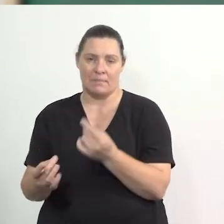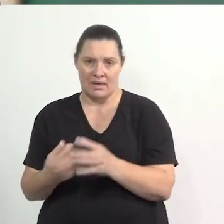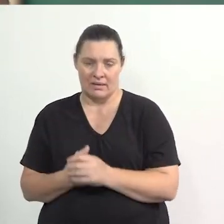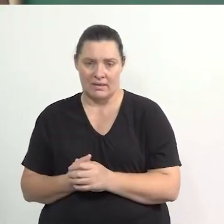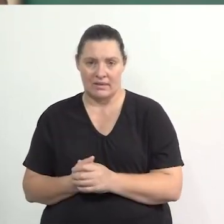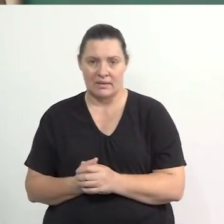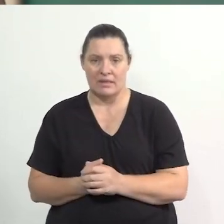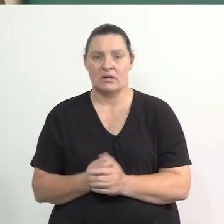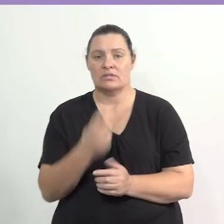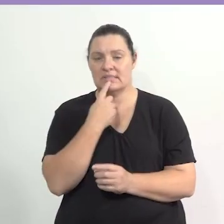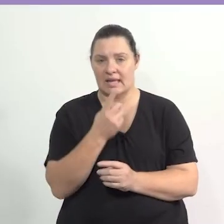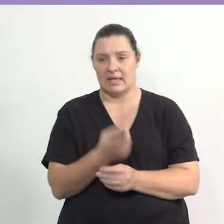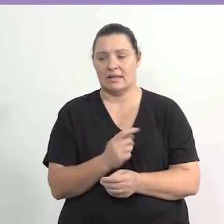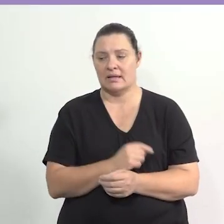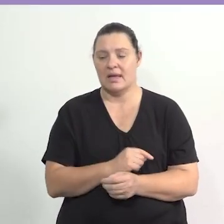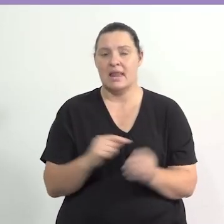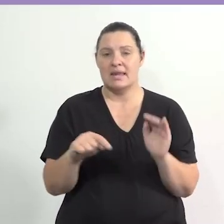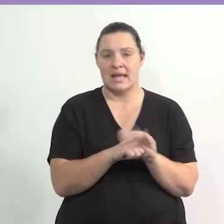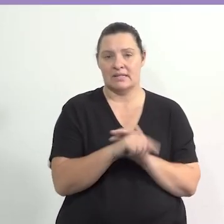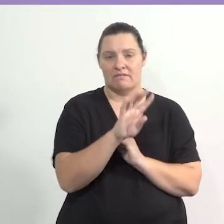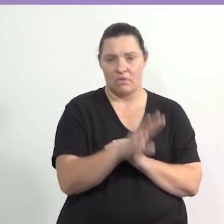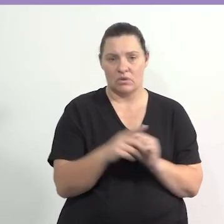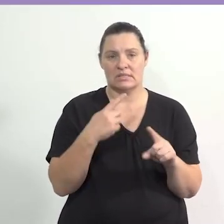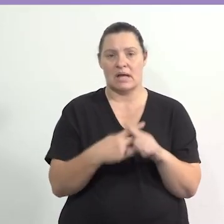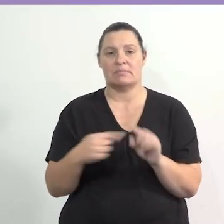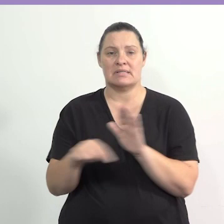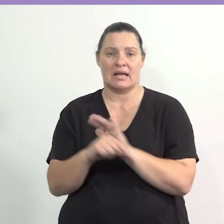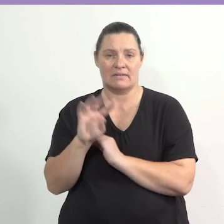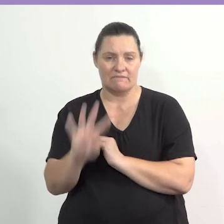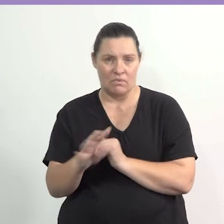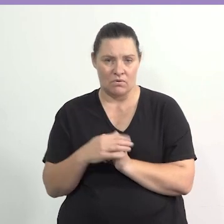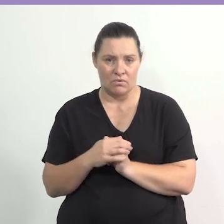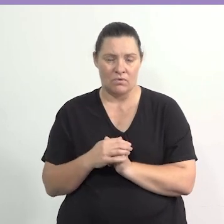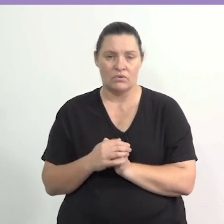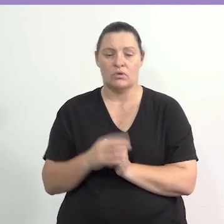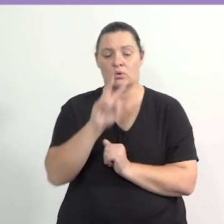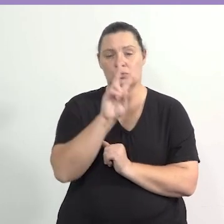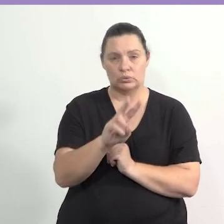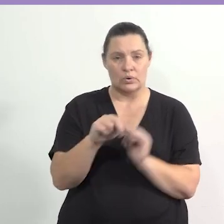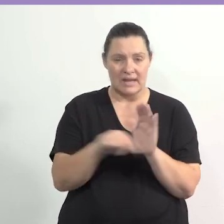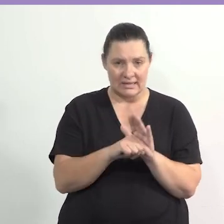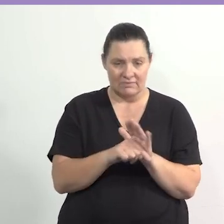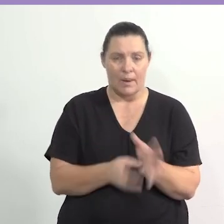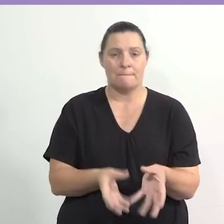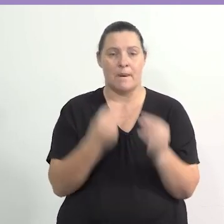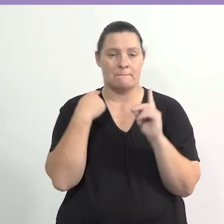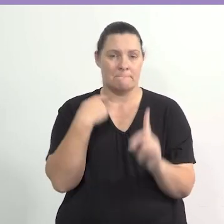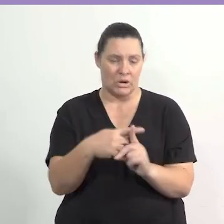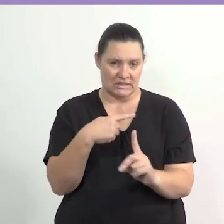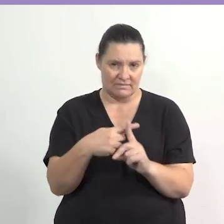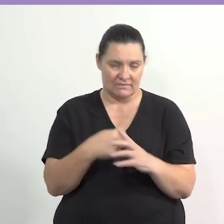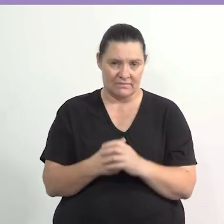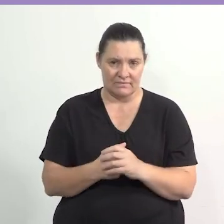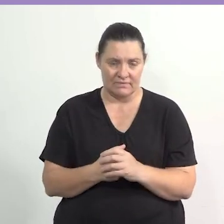last number. So I am going to now here say negative 4 multiplied by negative 4. So 2 negatives give us